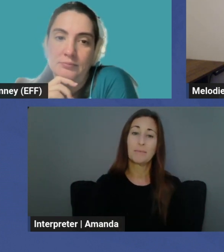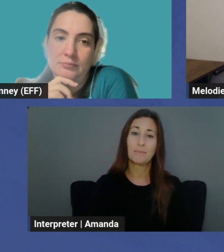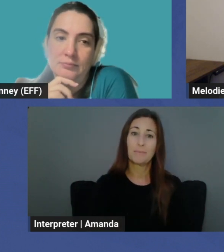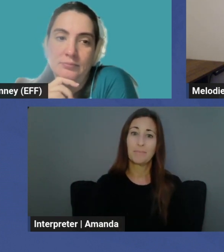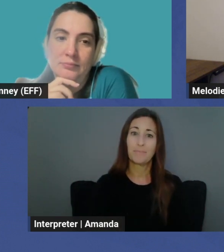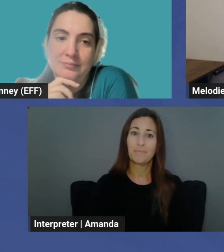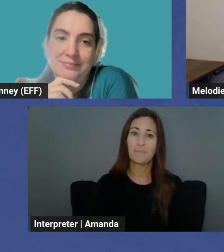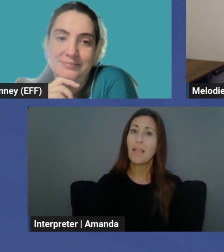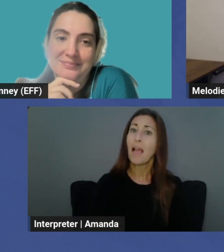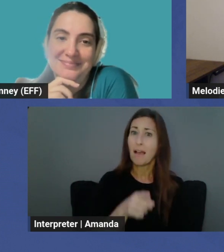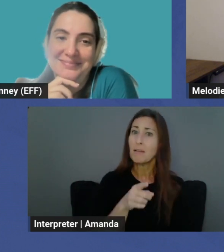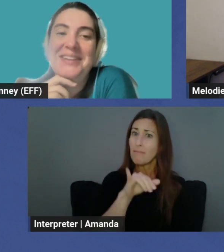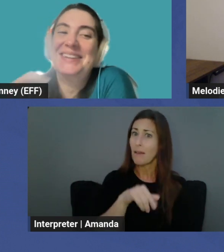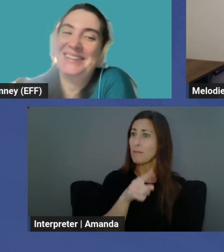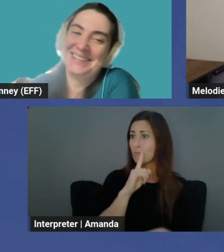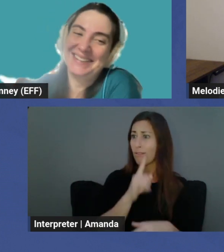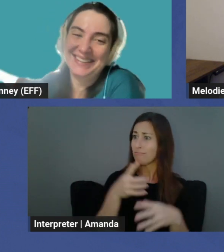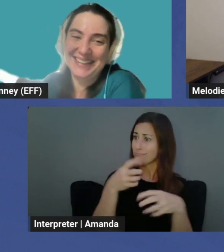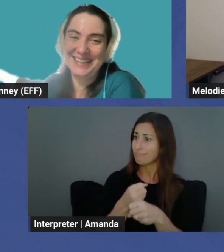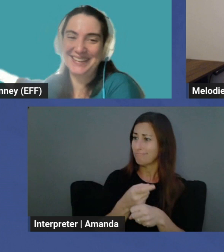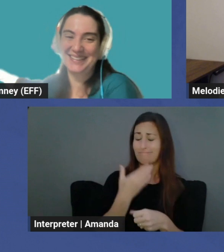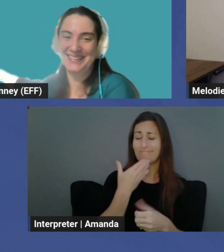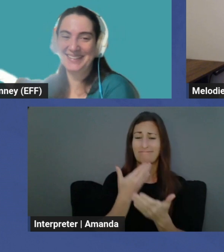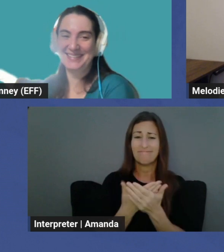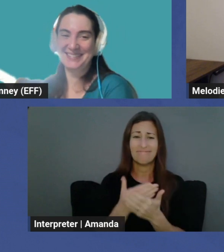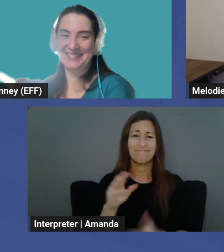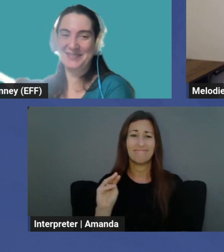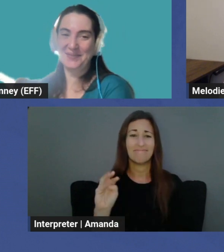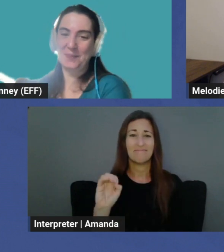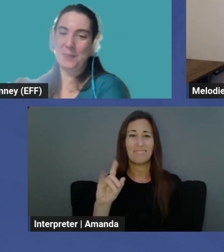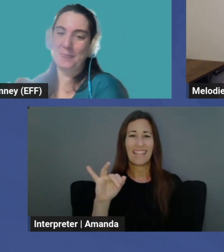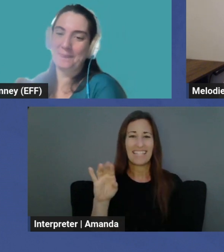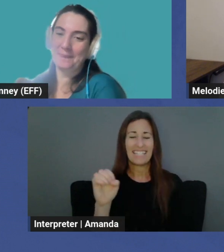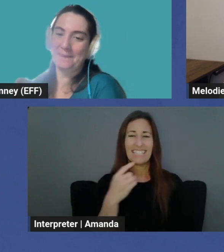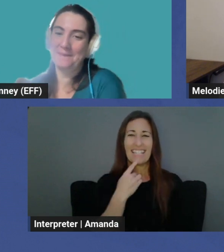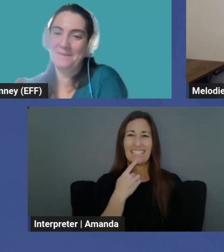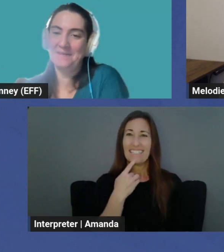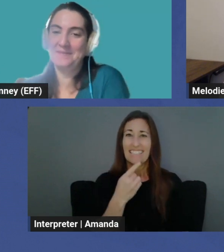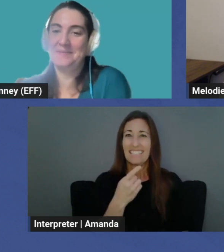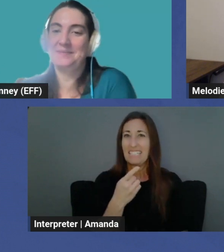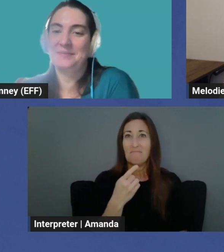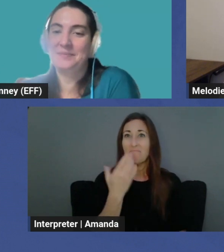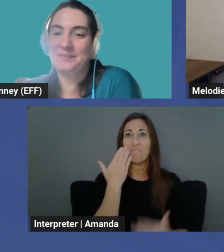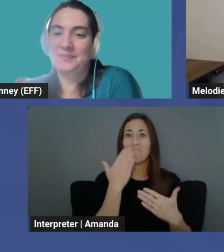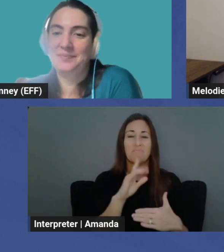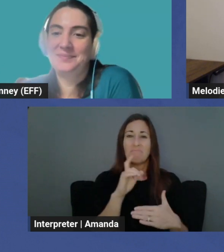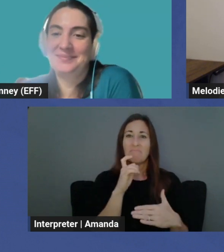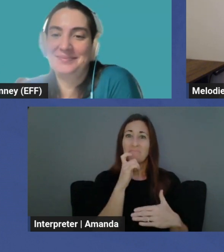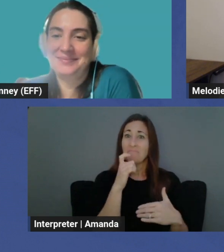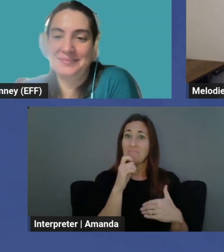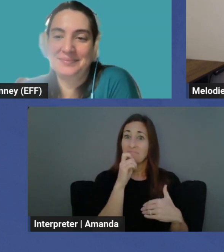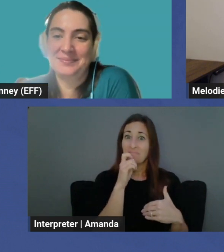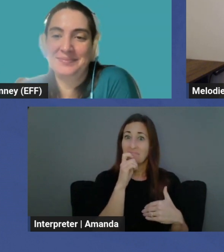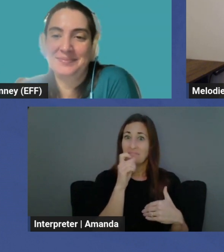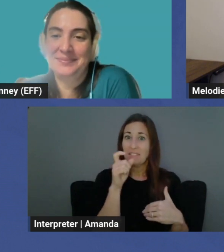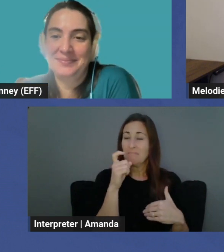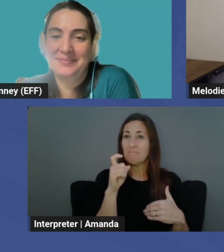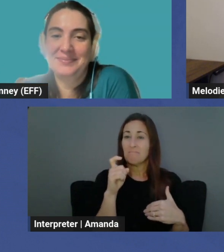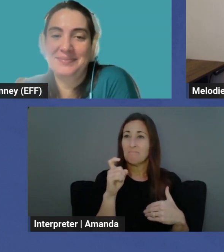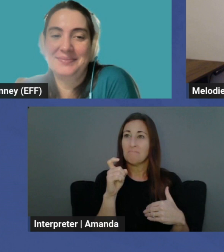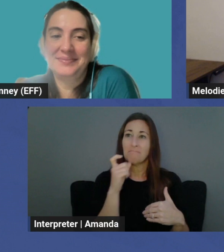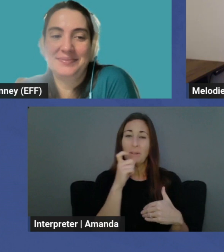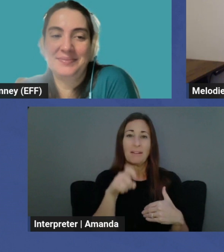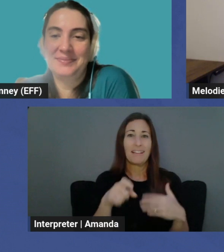That was pretty comprehensive. I don't know that I have a lot to add. Yeah,